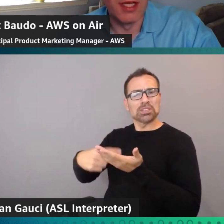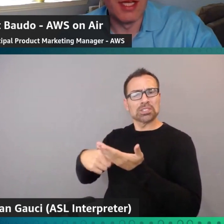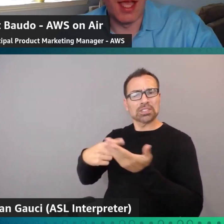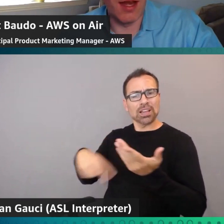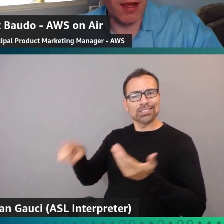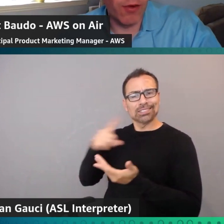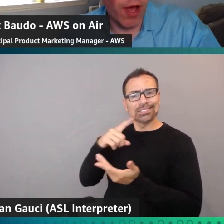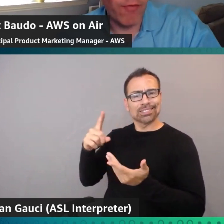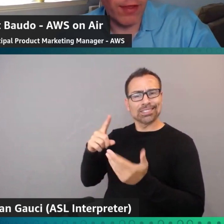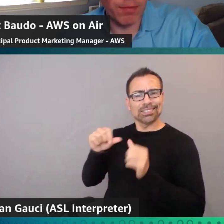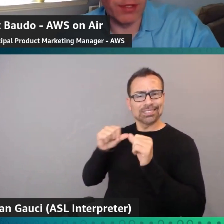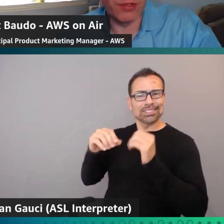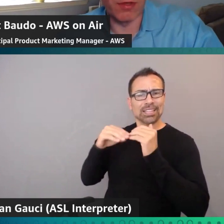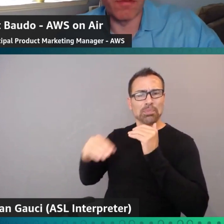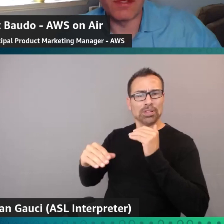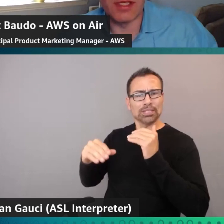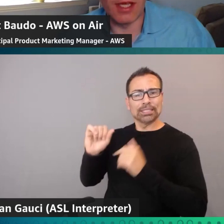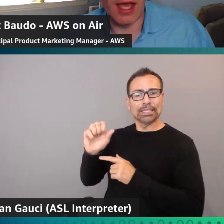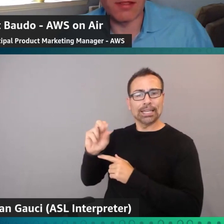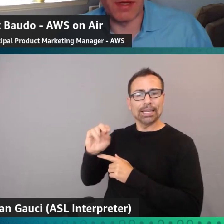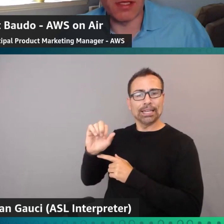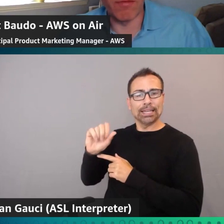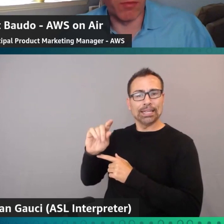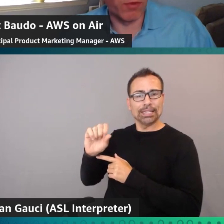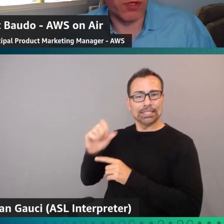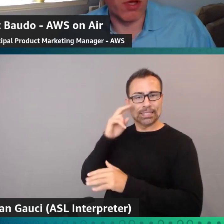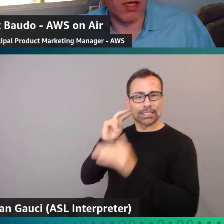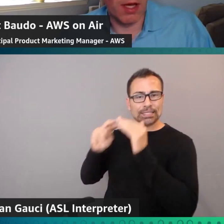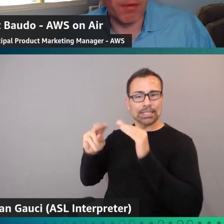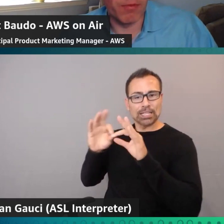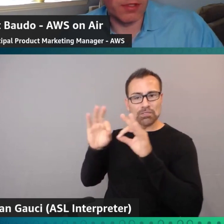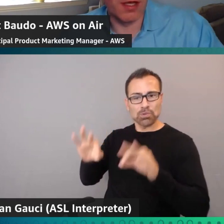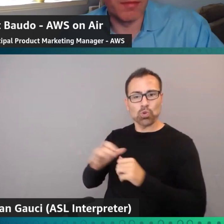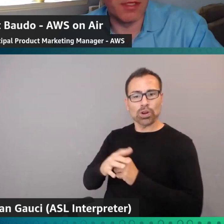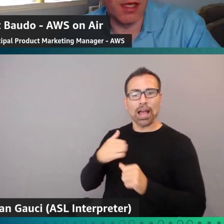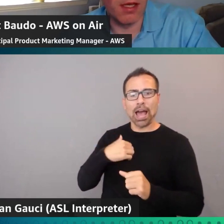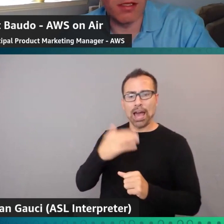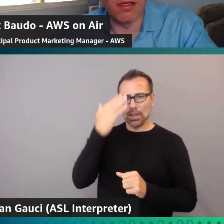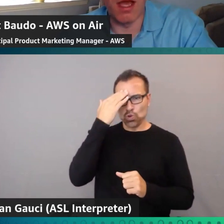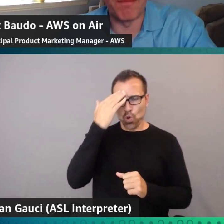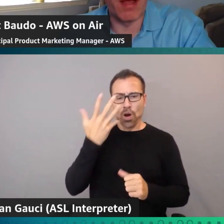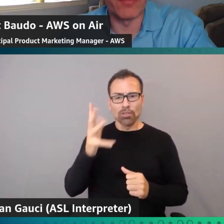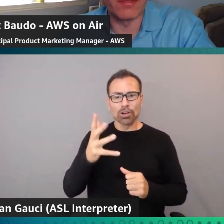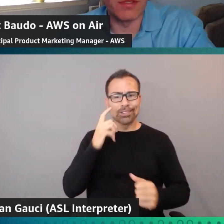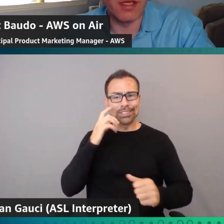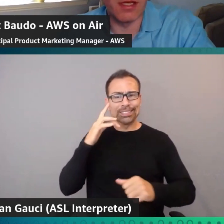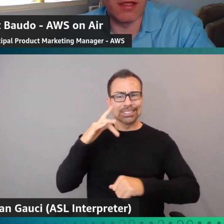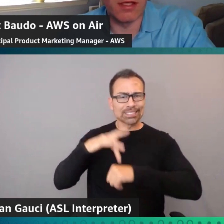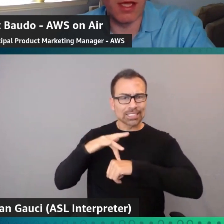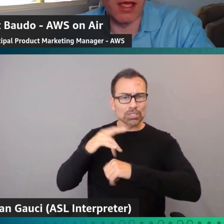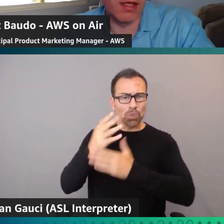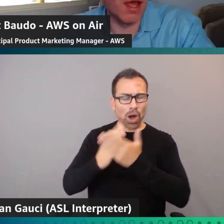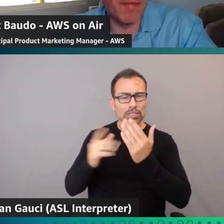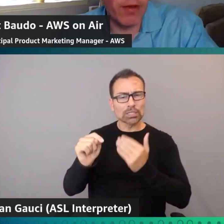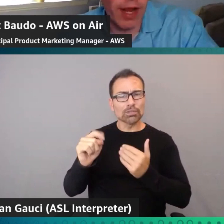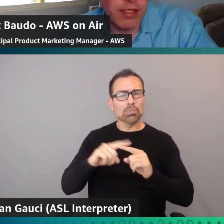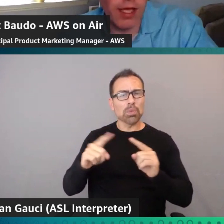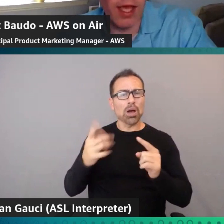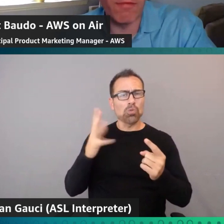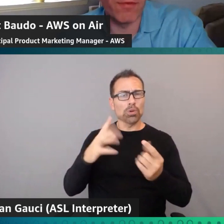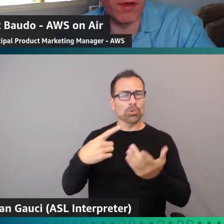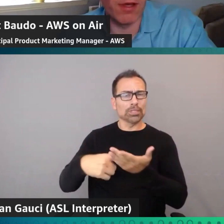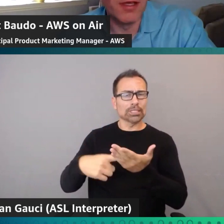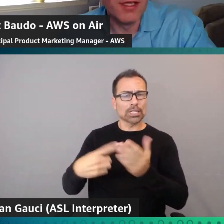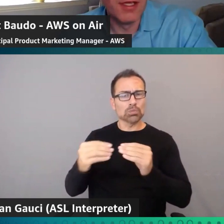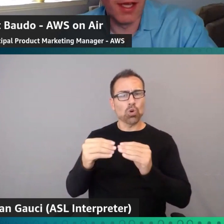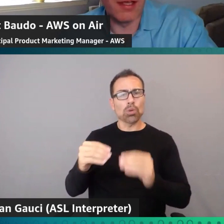Framework, and I know I've had the pleasure of seeing aspects of it. And we'll talk a couple more times today, Hassan, about about